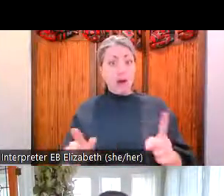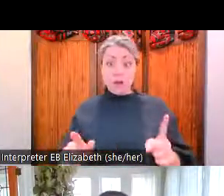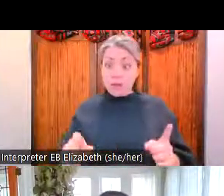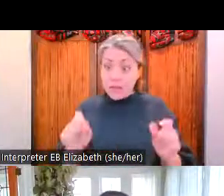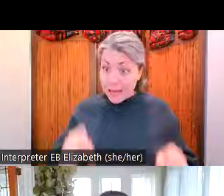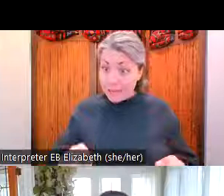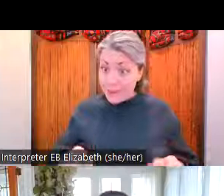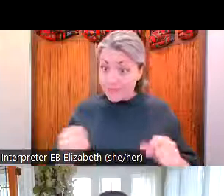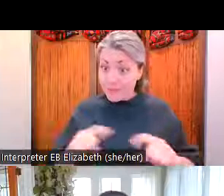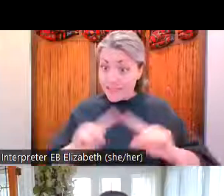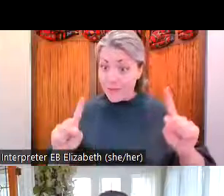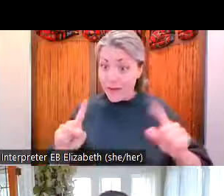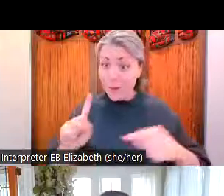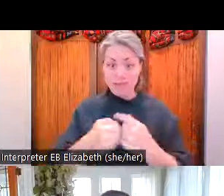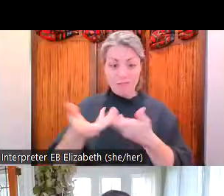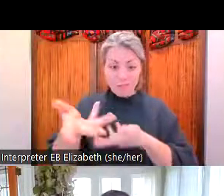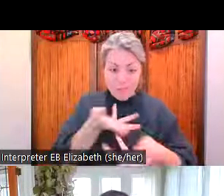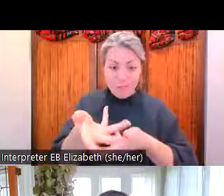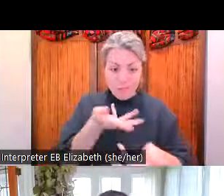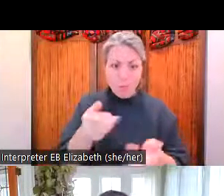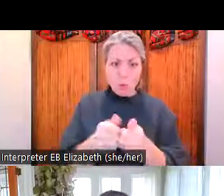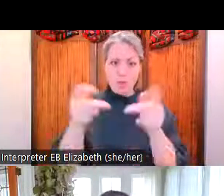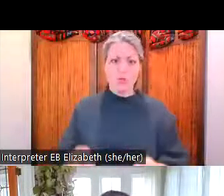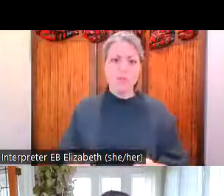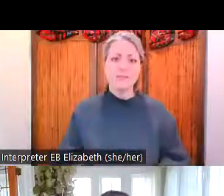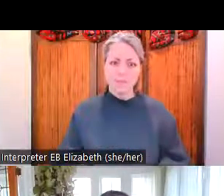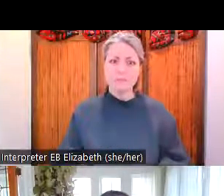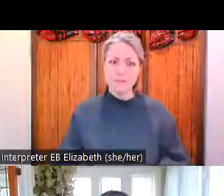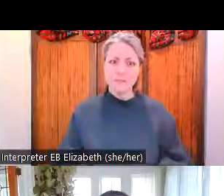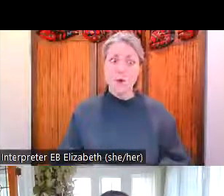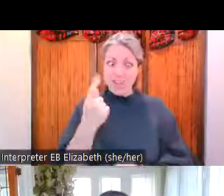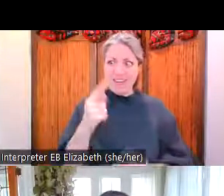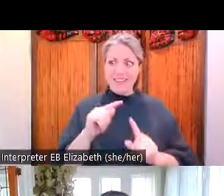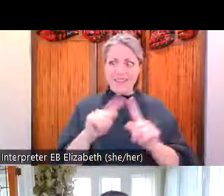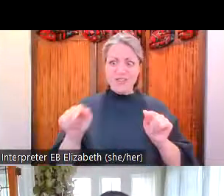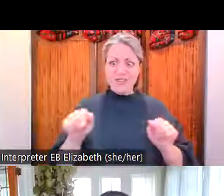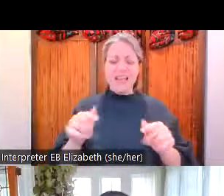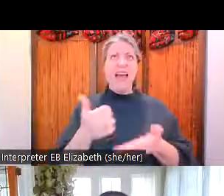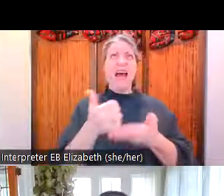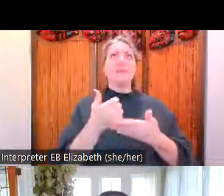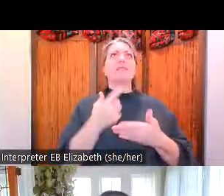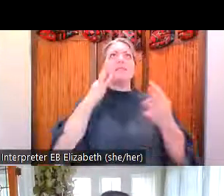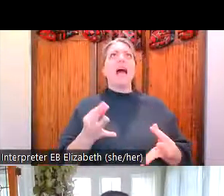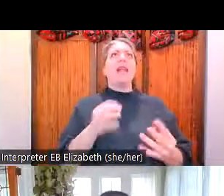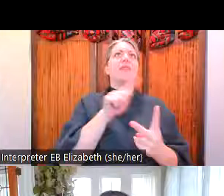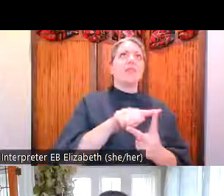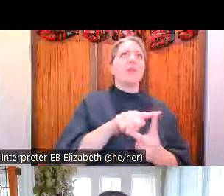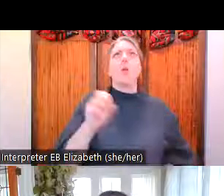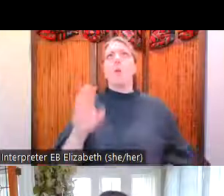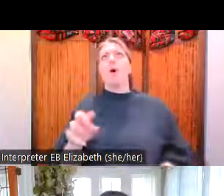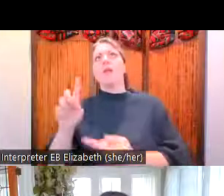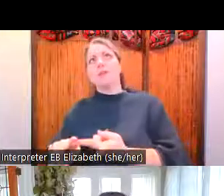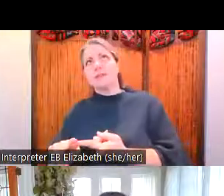be quite different. And so understanding these differences helps us make this either or decision. It also helps with answering the